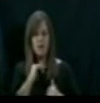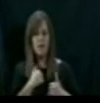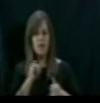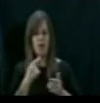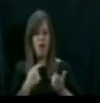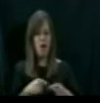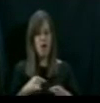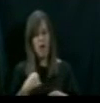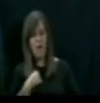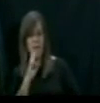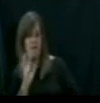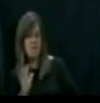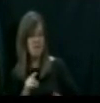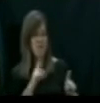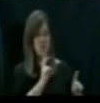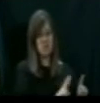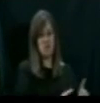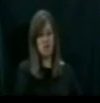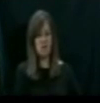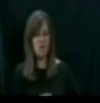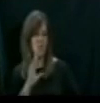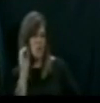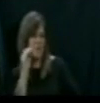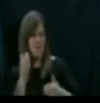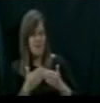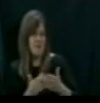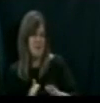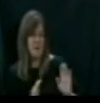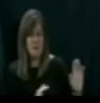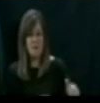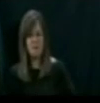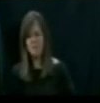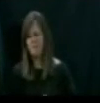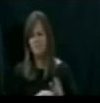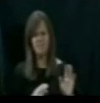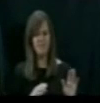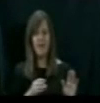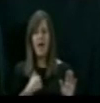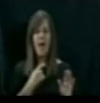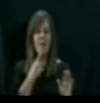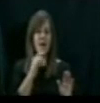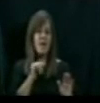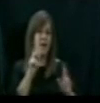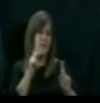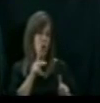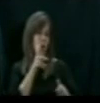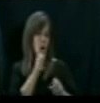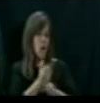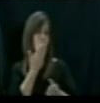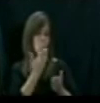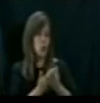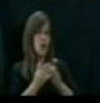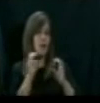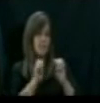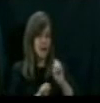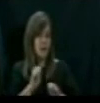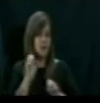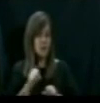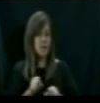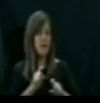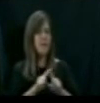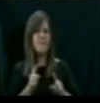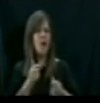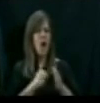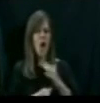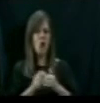well, I'm a 5 and they got a 2, so their opinion doesn't matter. I'm saying this as a person who got good evaluations, but under what